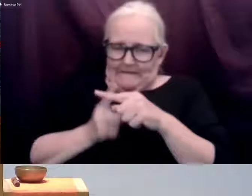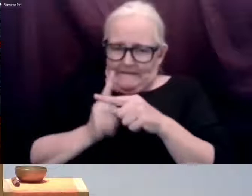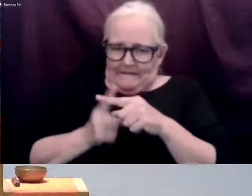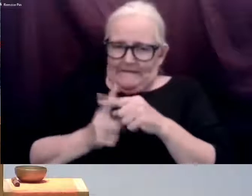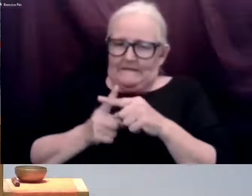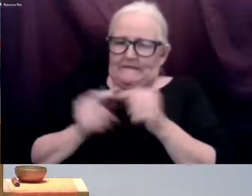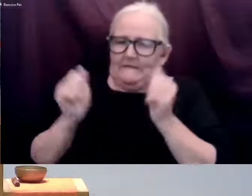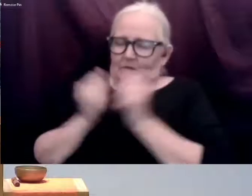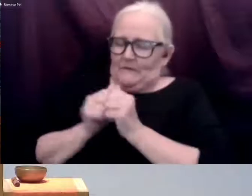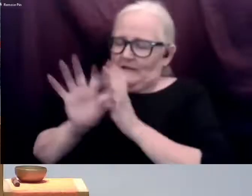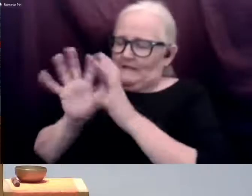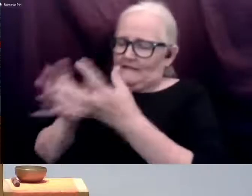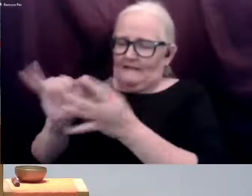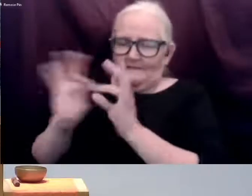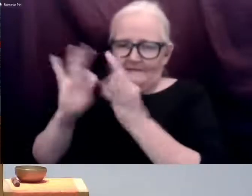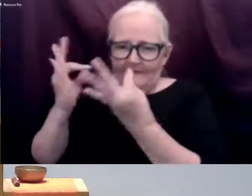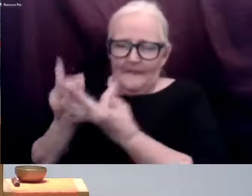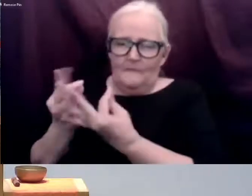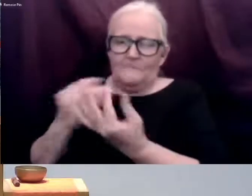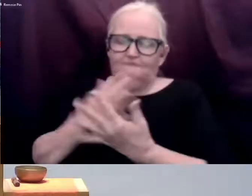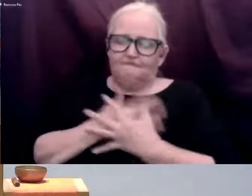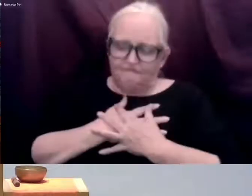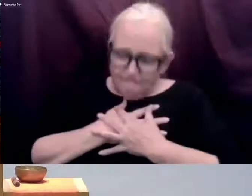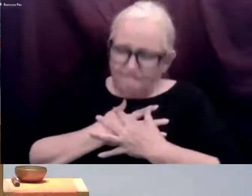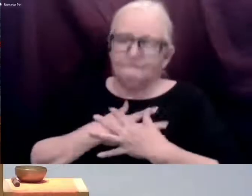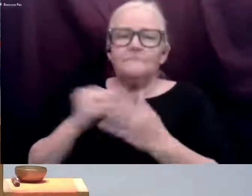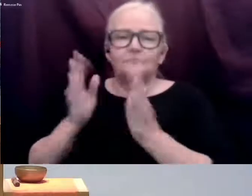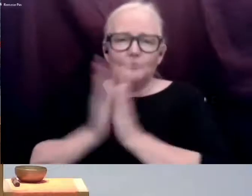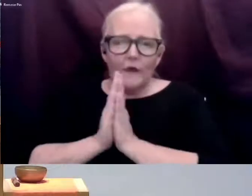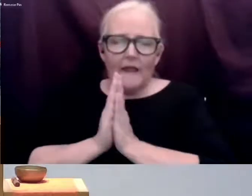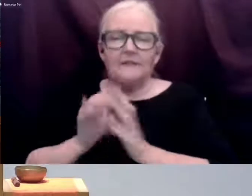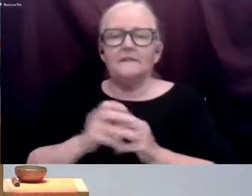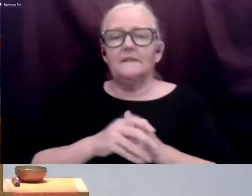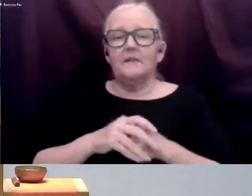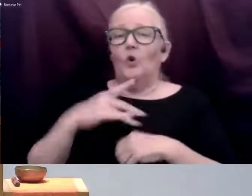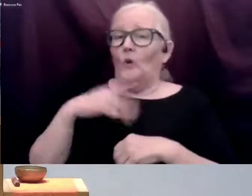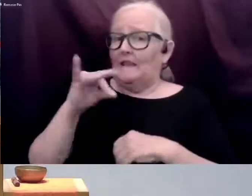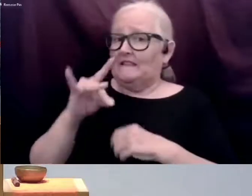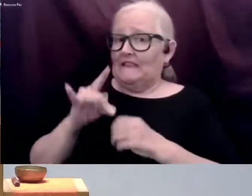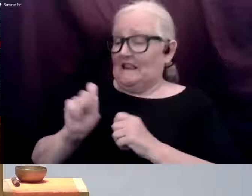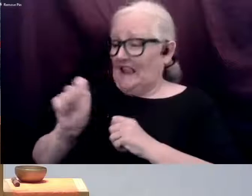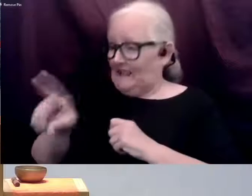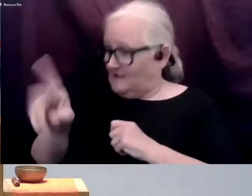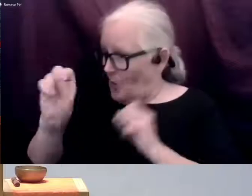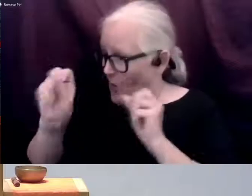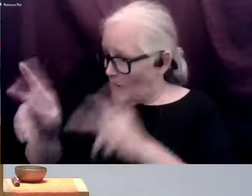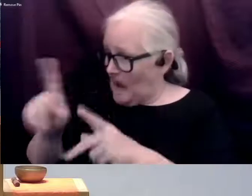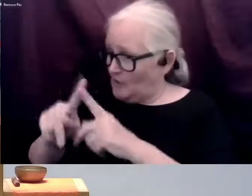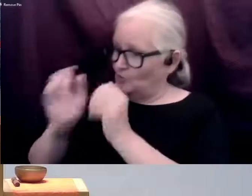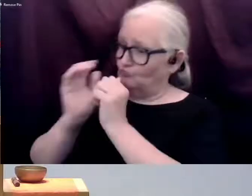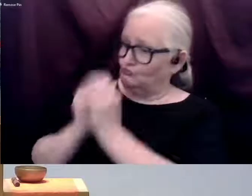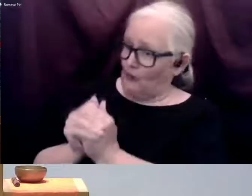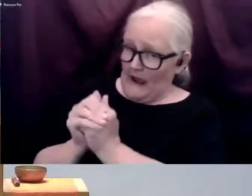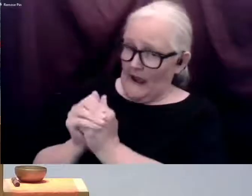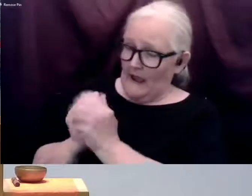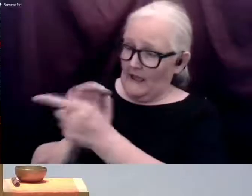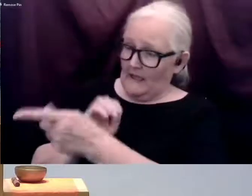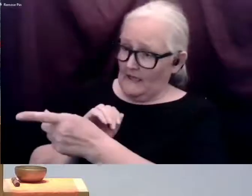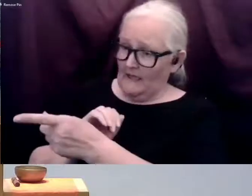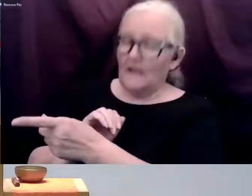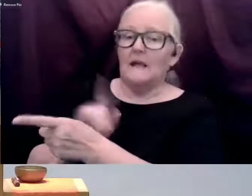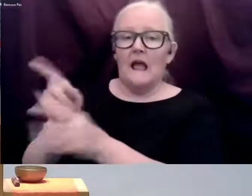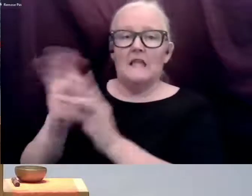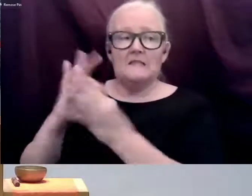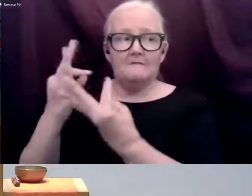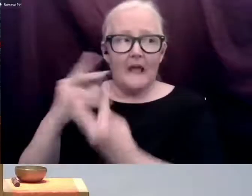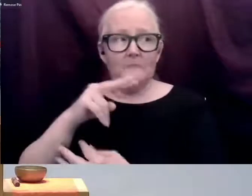prayers. We asked if it was okay if we prayed for them, right? And I think that they would very much appreciate that for